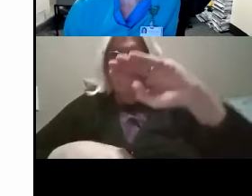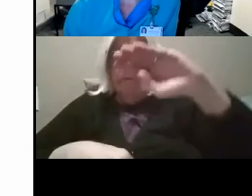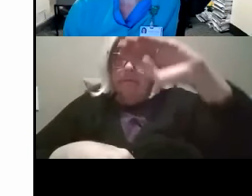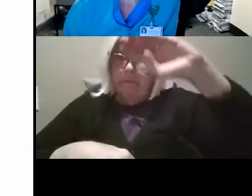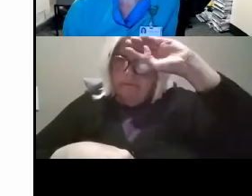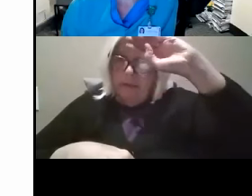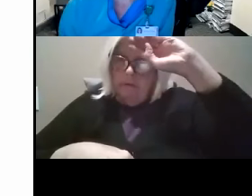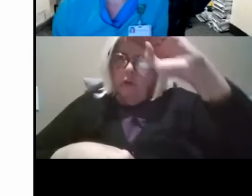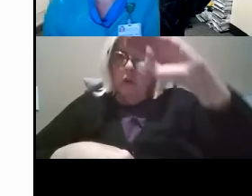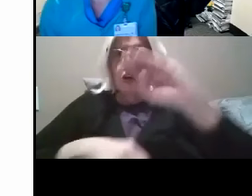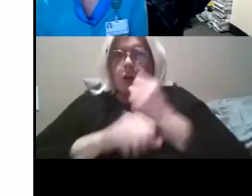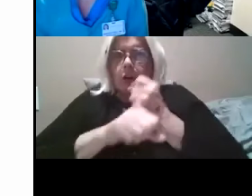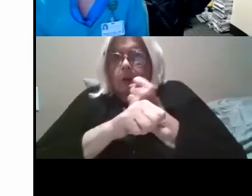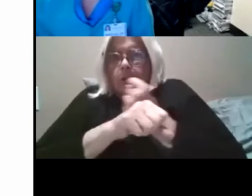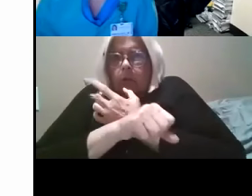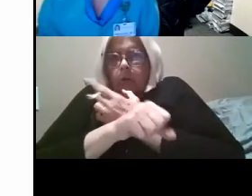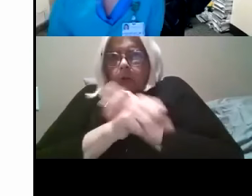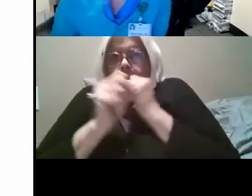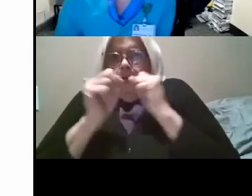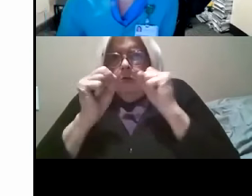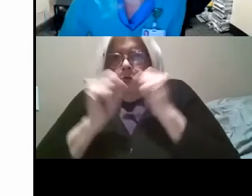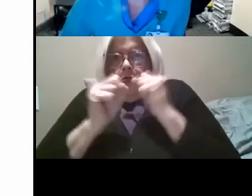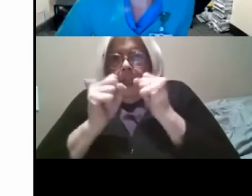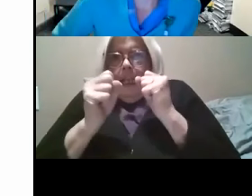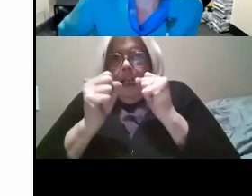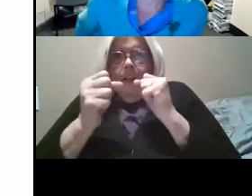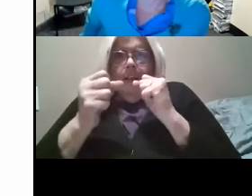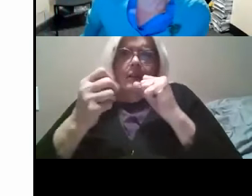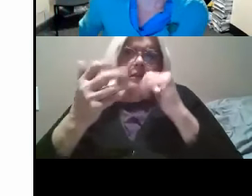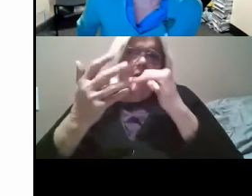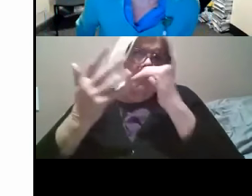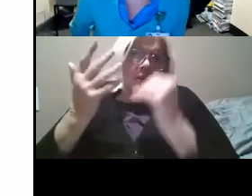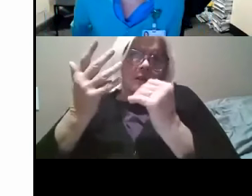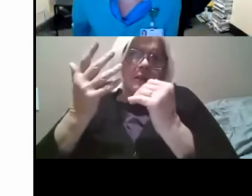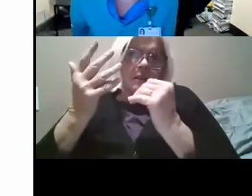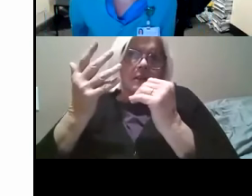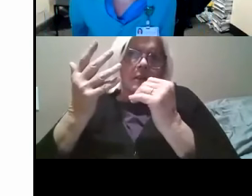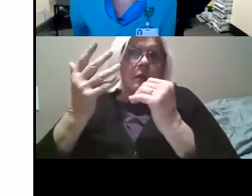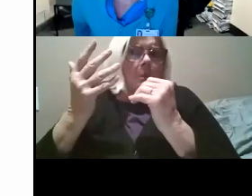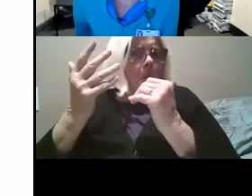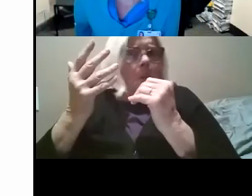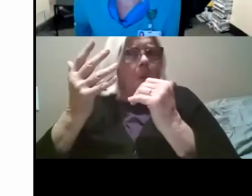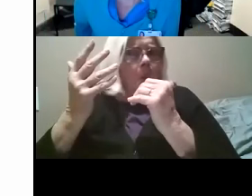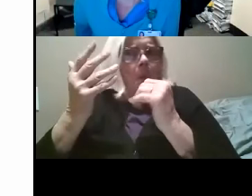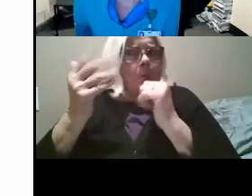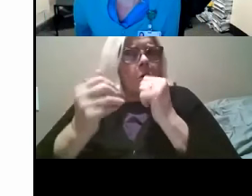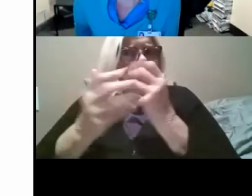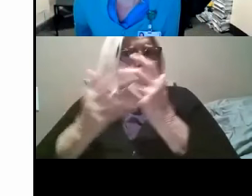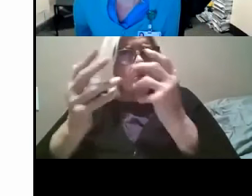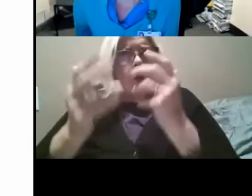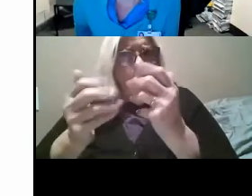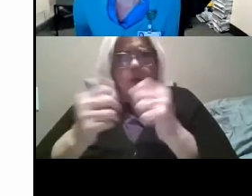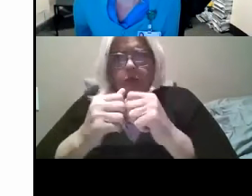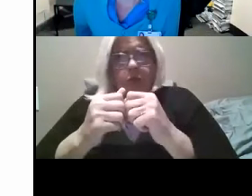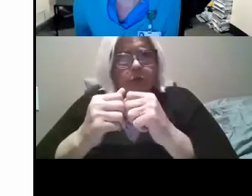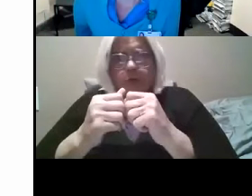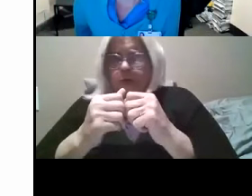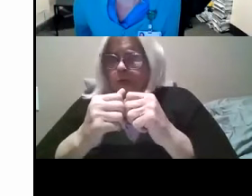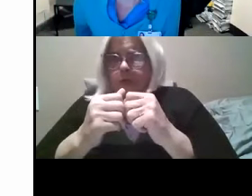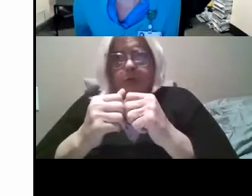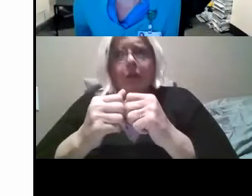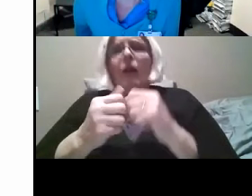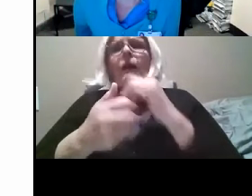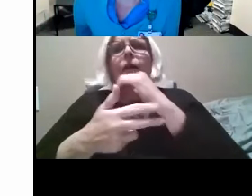intense side effects that you and I may have had where we missed a day of work. We actually just saw those occur at a lower rate in this age